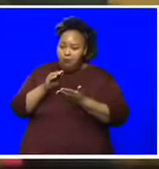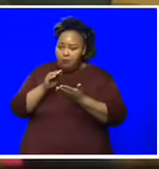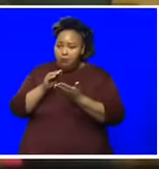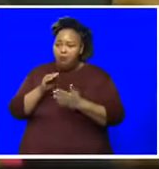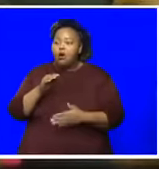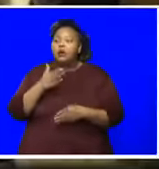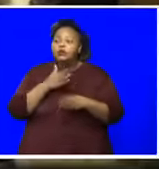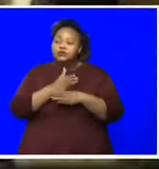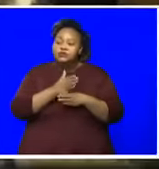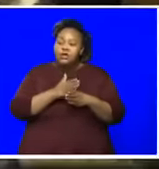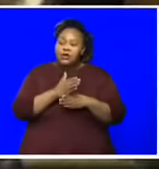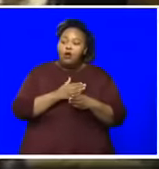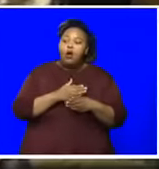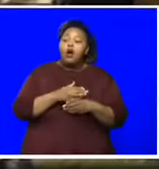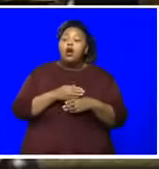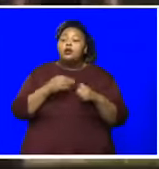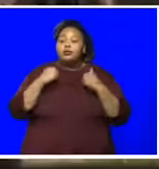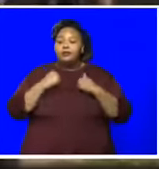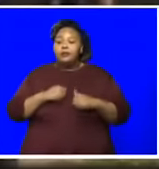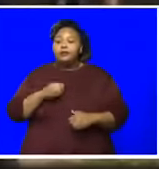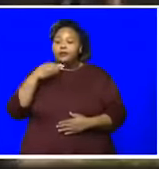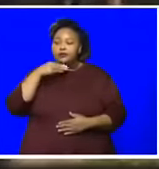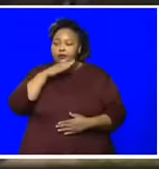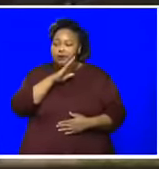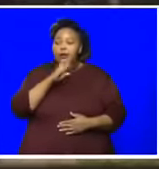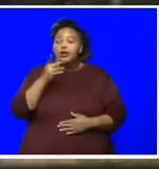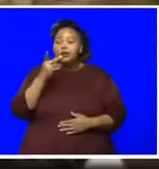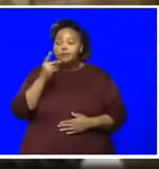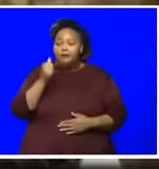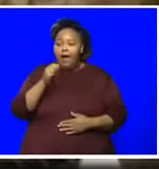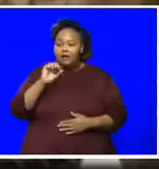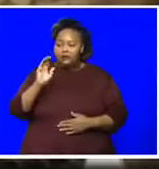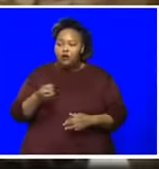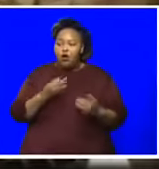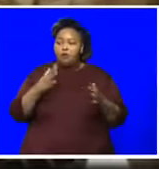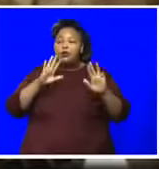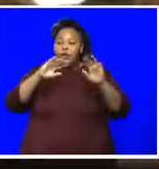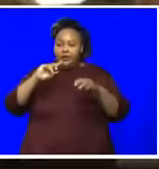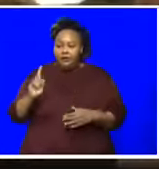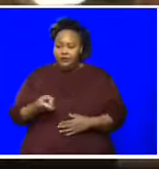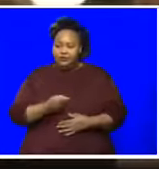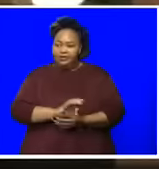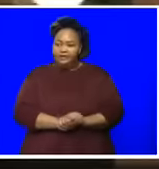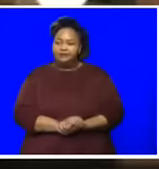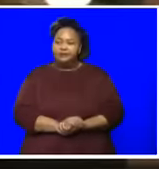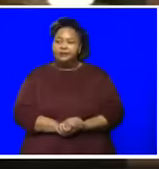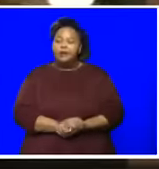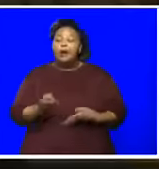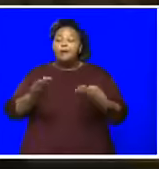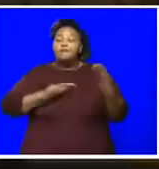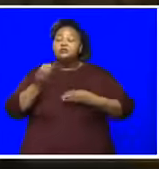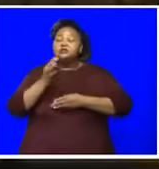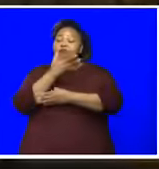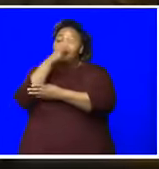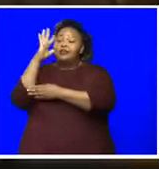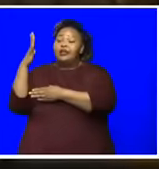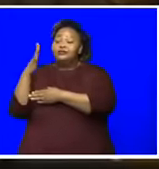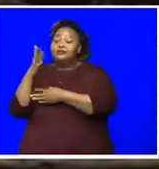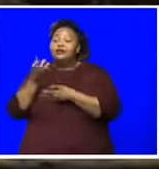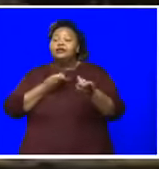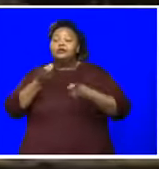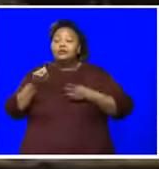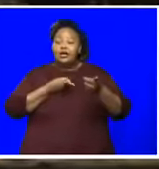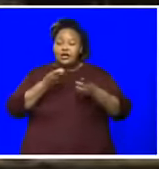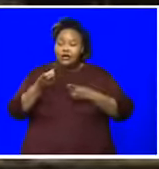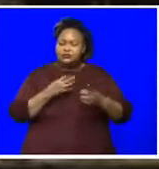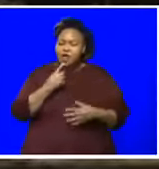lesekukonke kubalelwa emalini letinkulungwane letiyimfica nengxenye temalangeni. Umcondzisi wenkampani yemahlathi yeshiselweni Ferdi Brockman